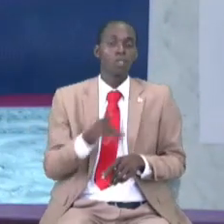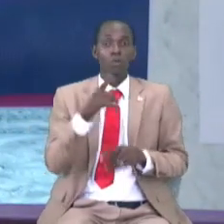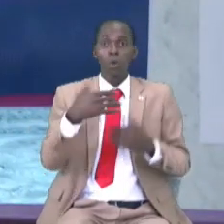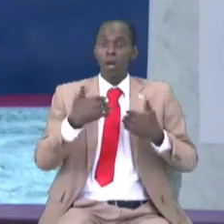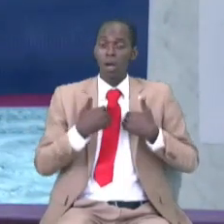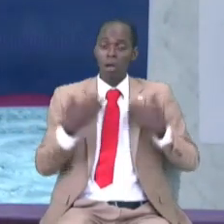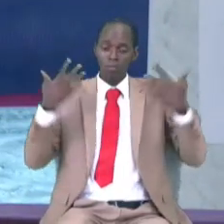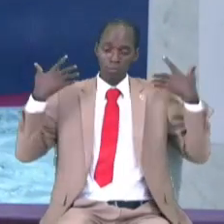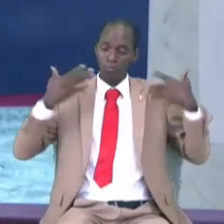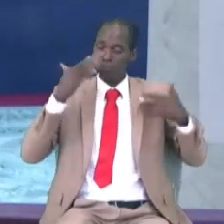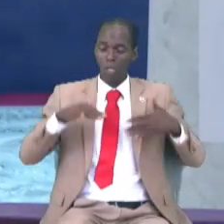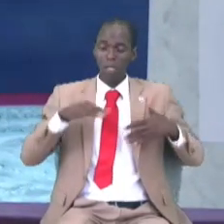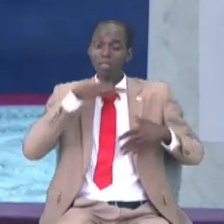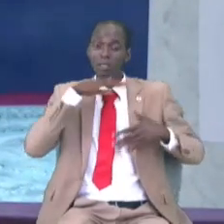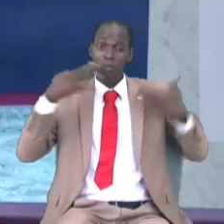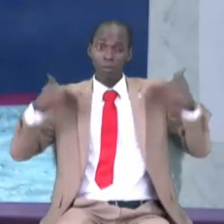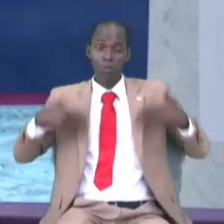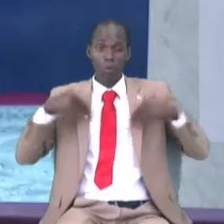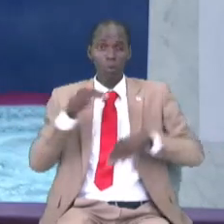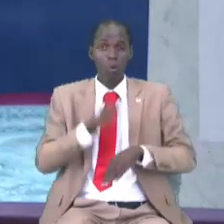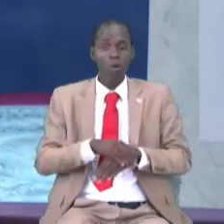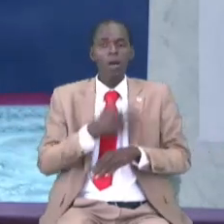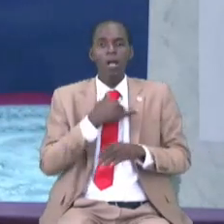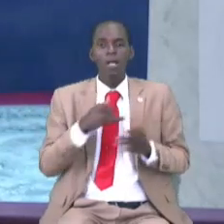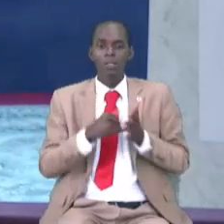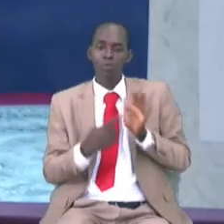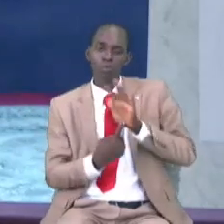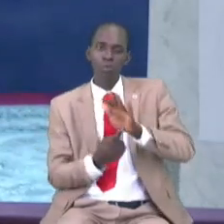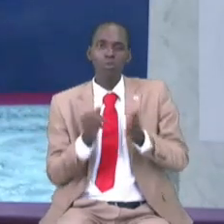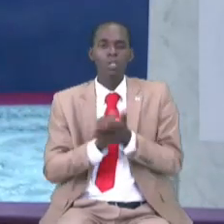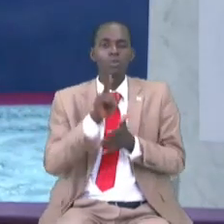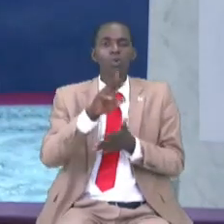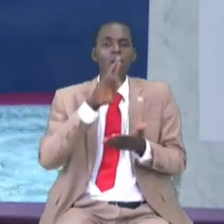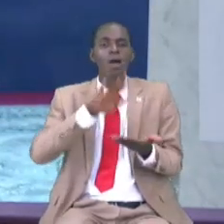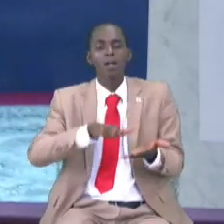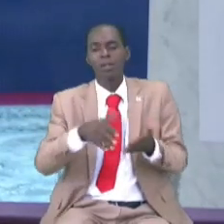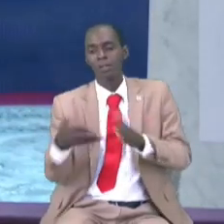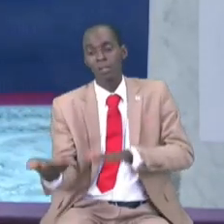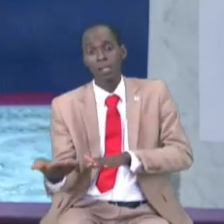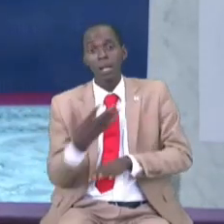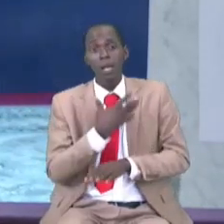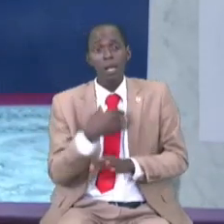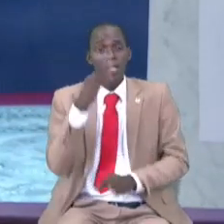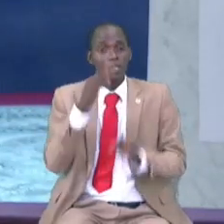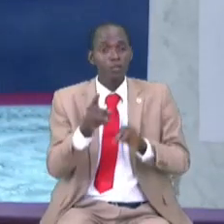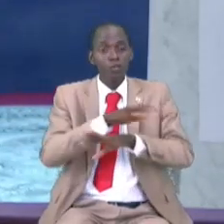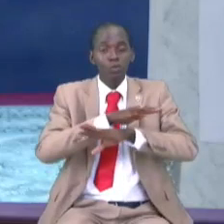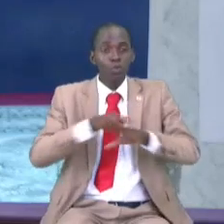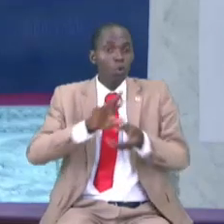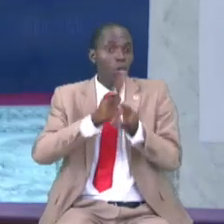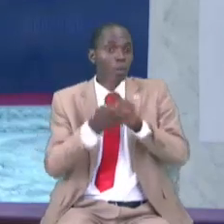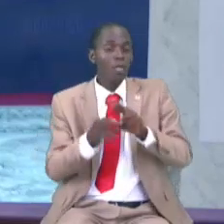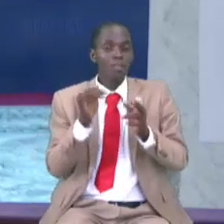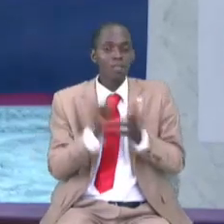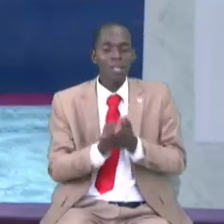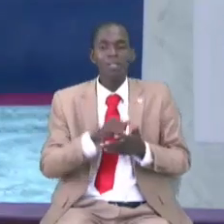dead. And if you do not repent, that sackcloth will become a reality. You are gone